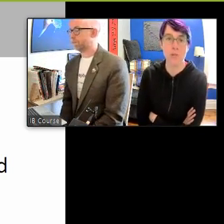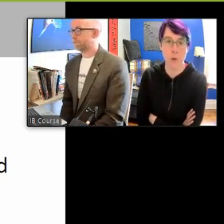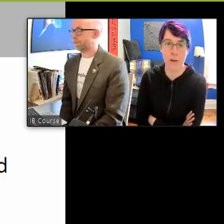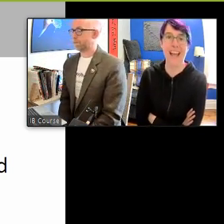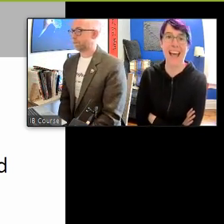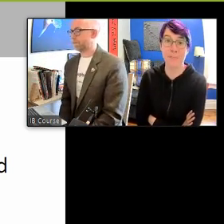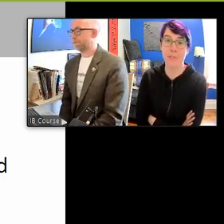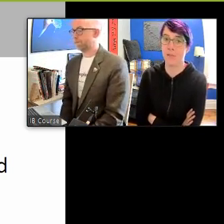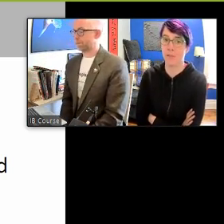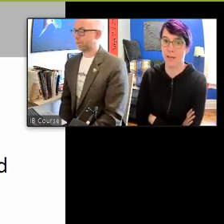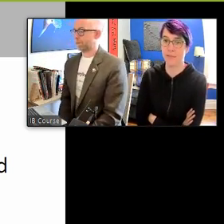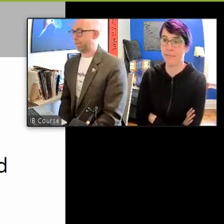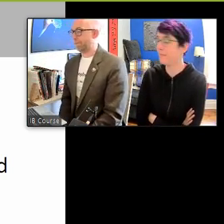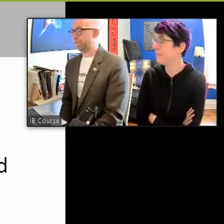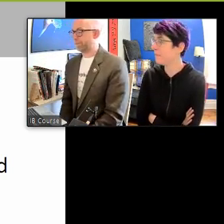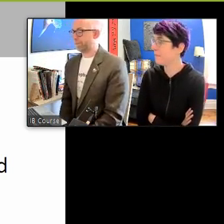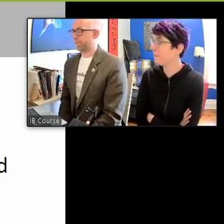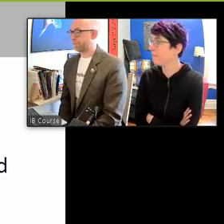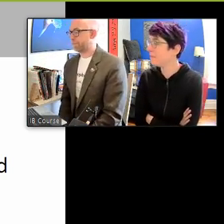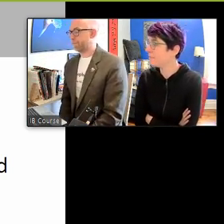cold water. Absolutely. Yep.